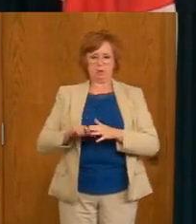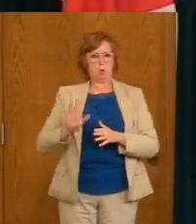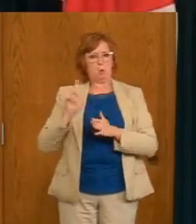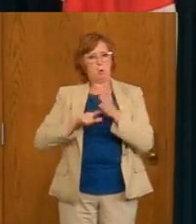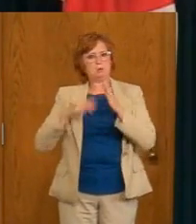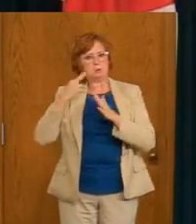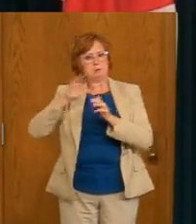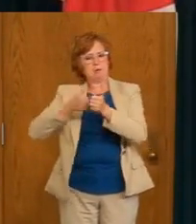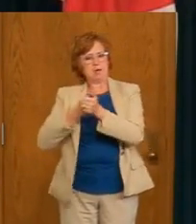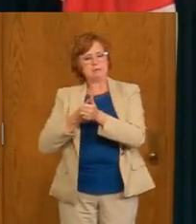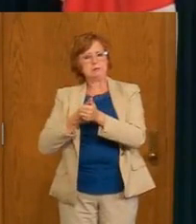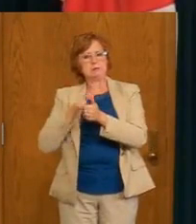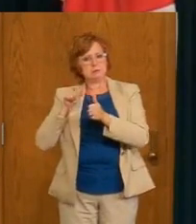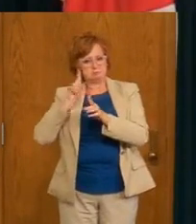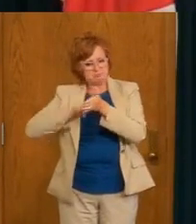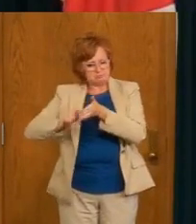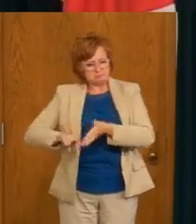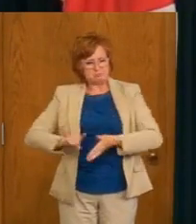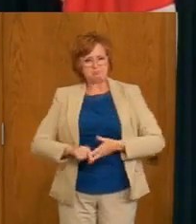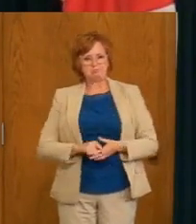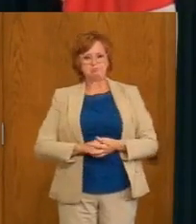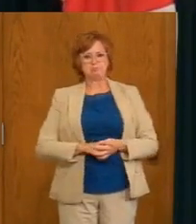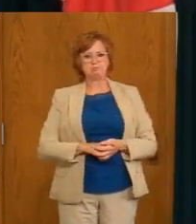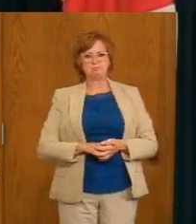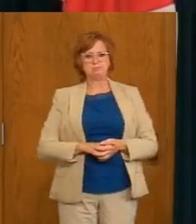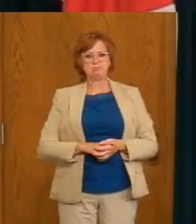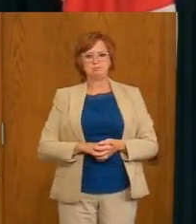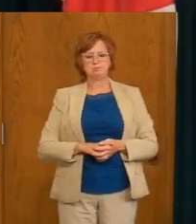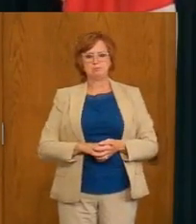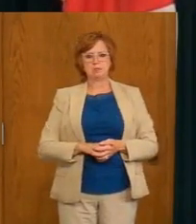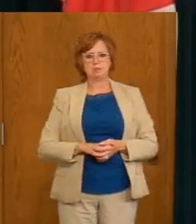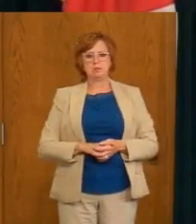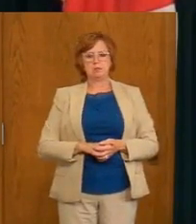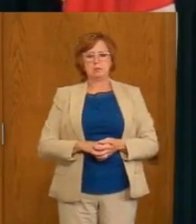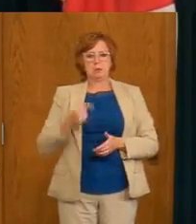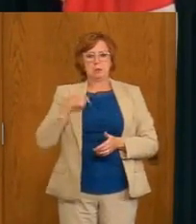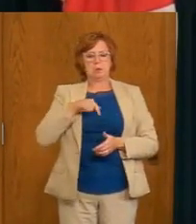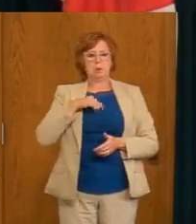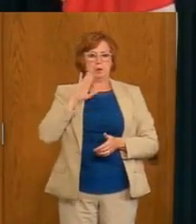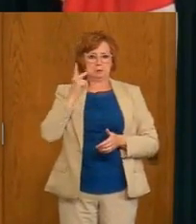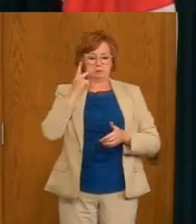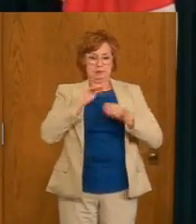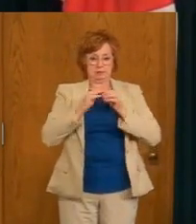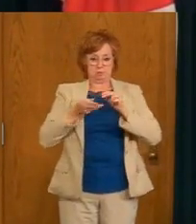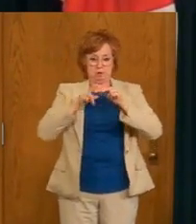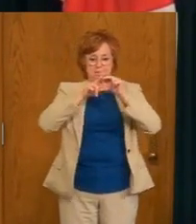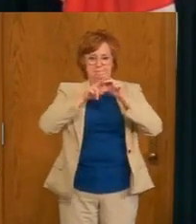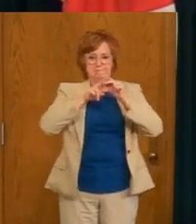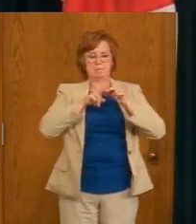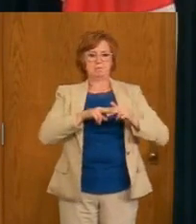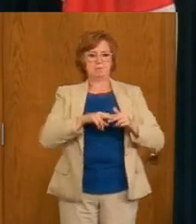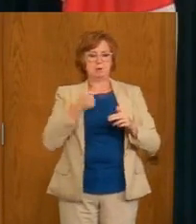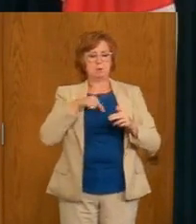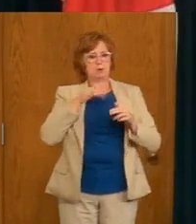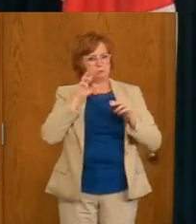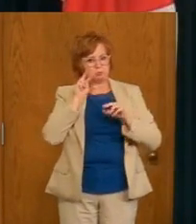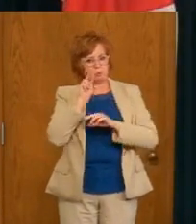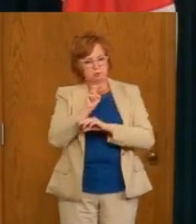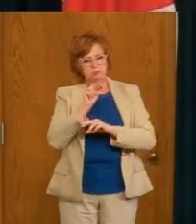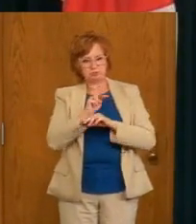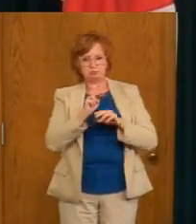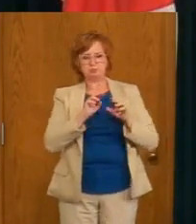test positivity is under 5%. Again, we're in a good place, but again, there may be times when it may go up due to clusters or outbreaks. So at